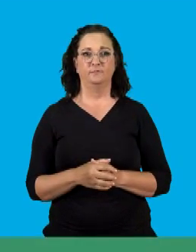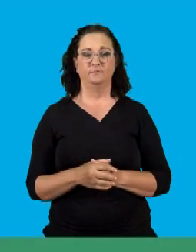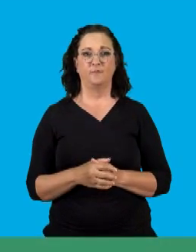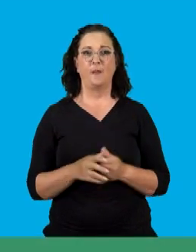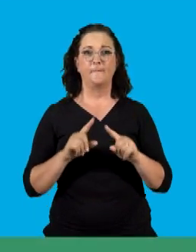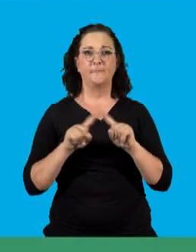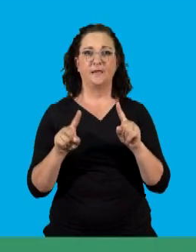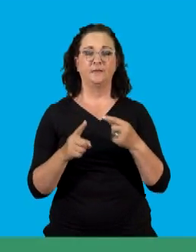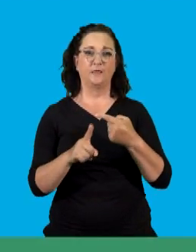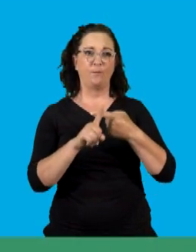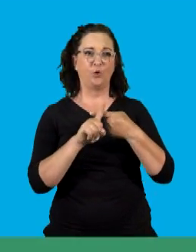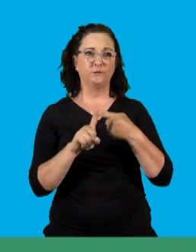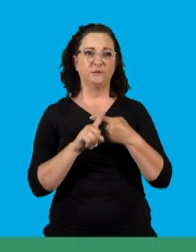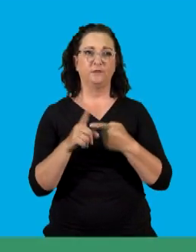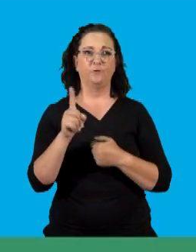Now the advantages